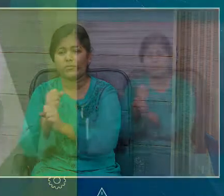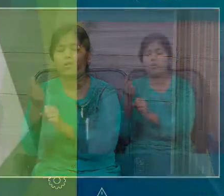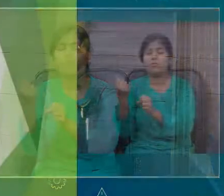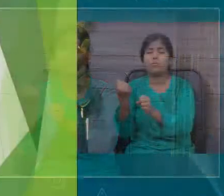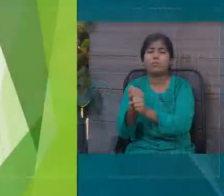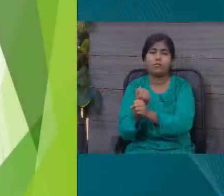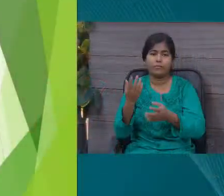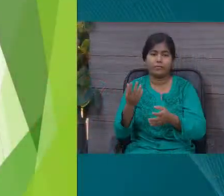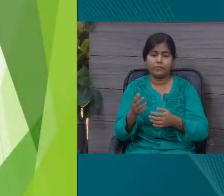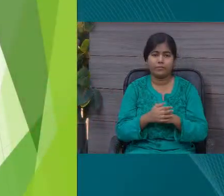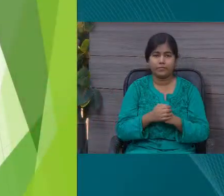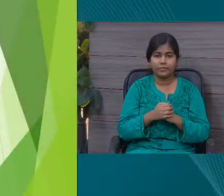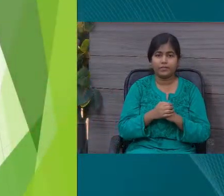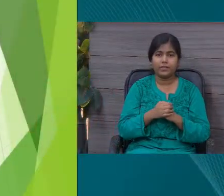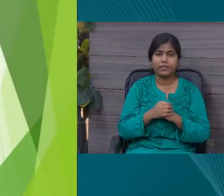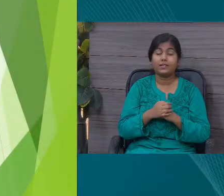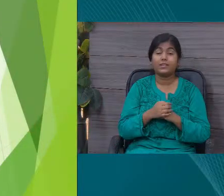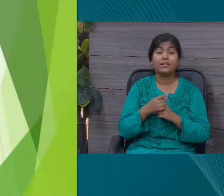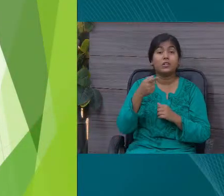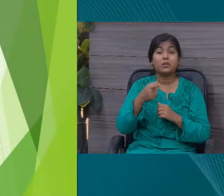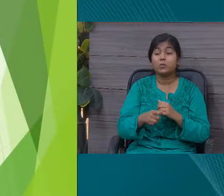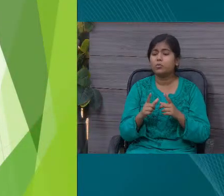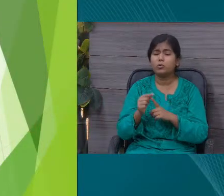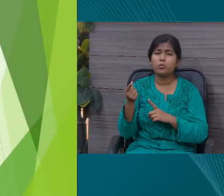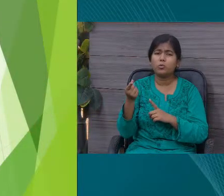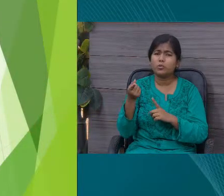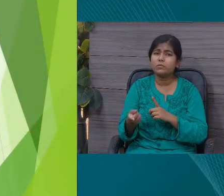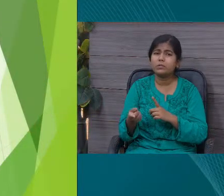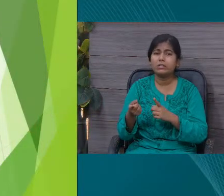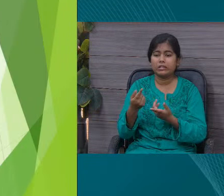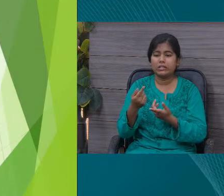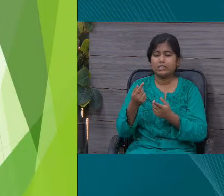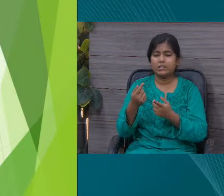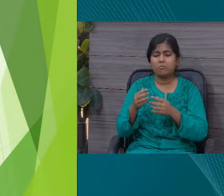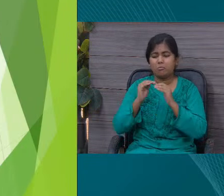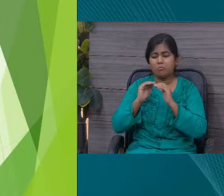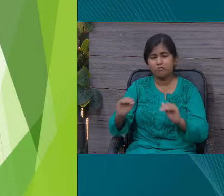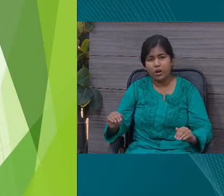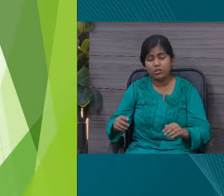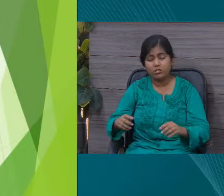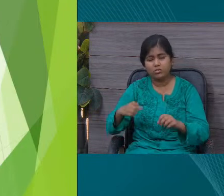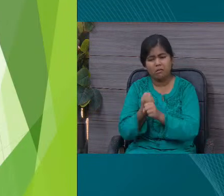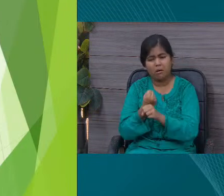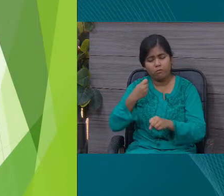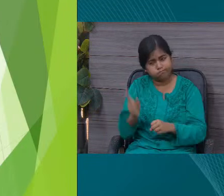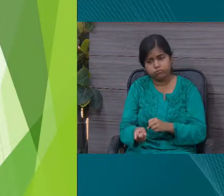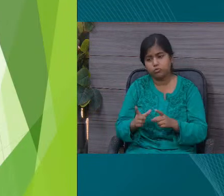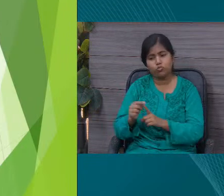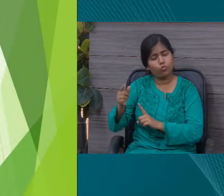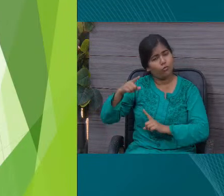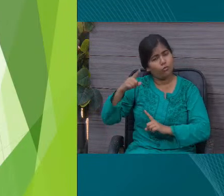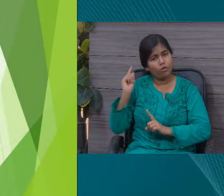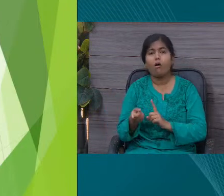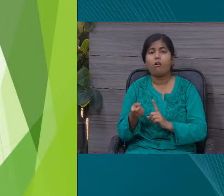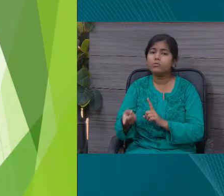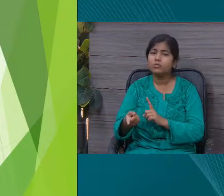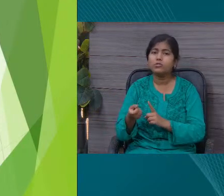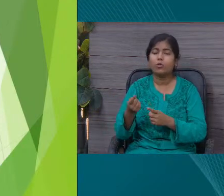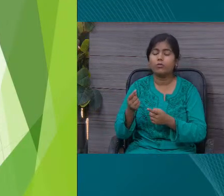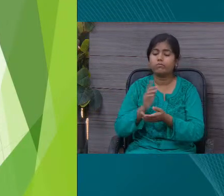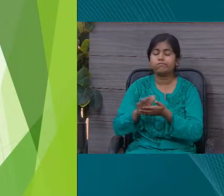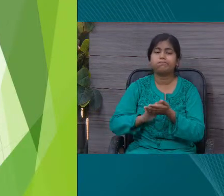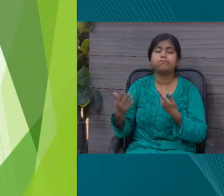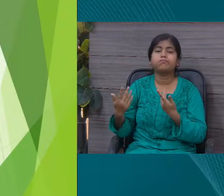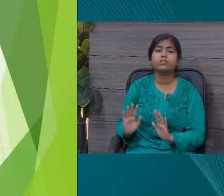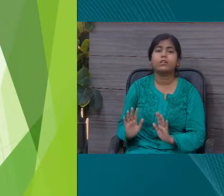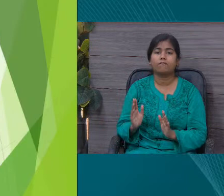raises his voice to eliminate child labor. Why? Because in both the parts, the writer has tried to convey the reality of